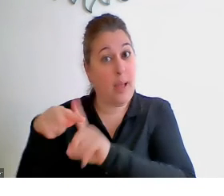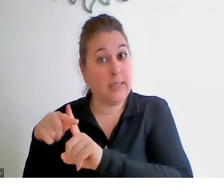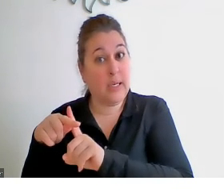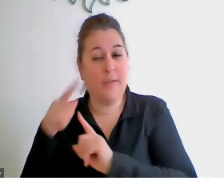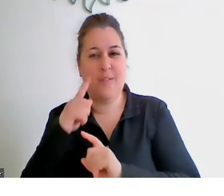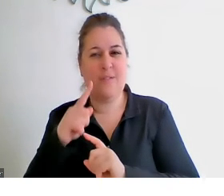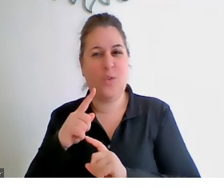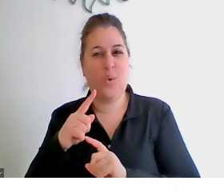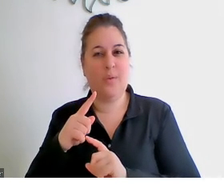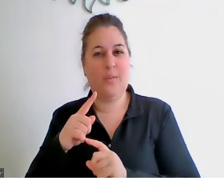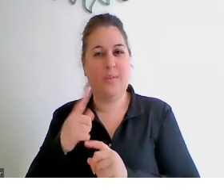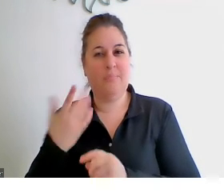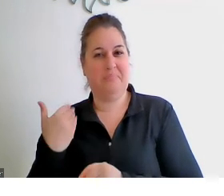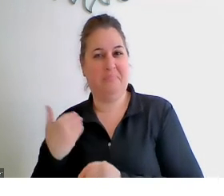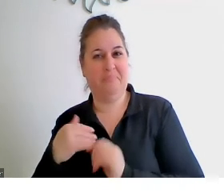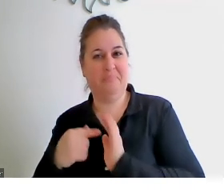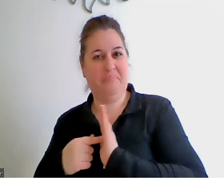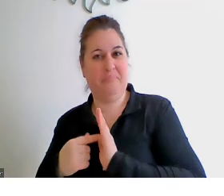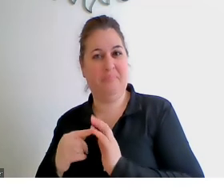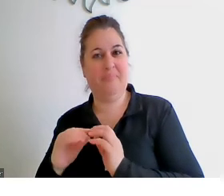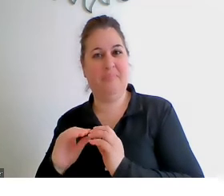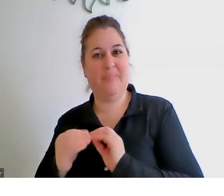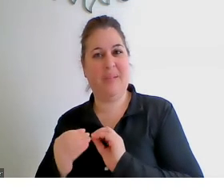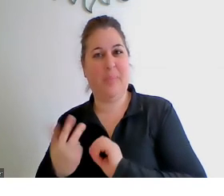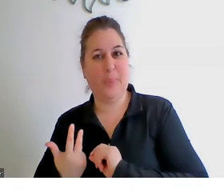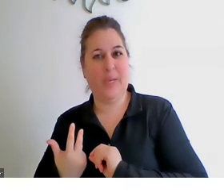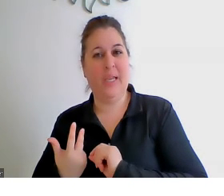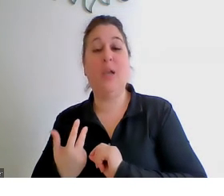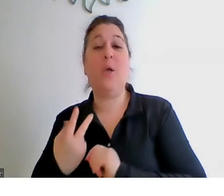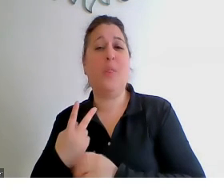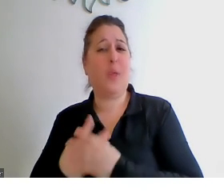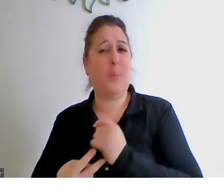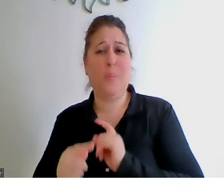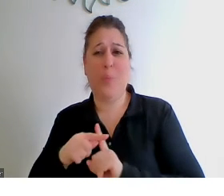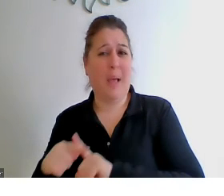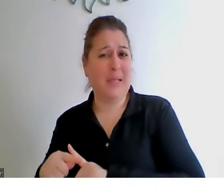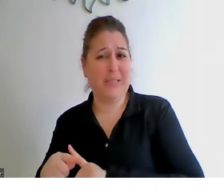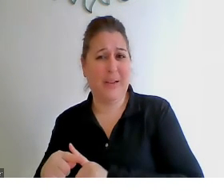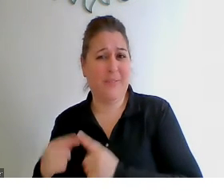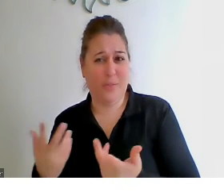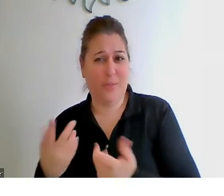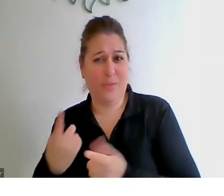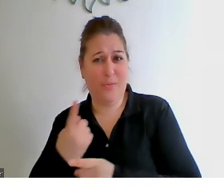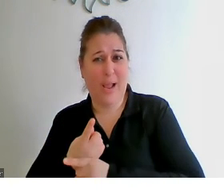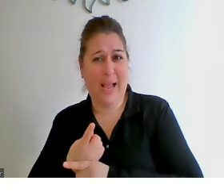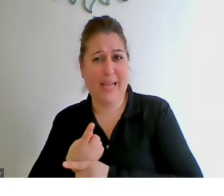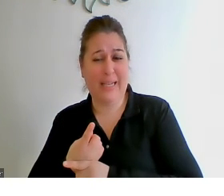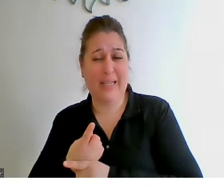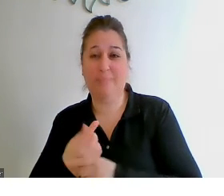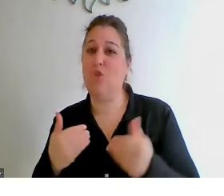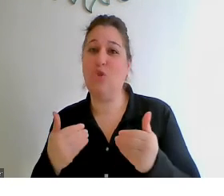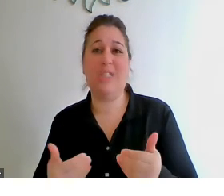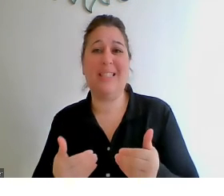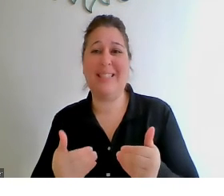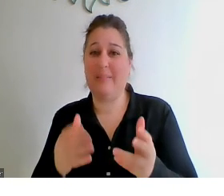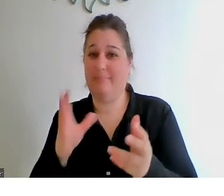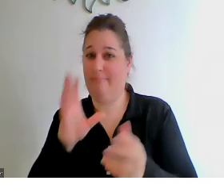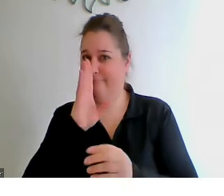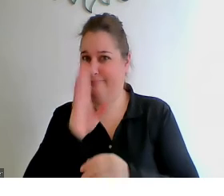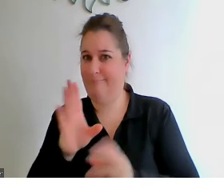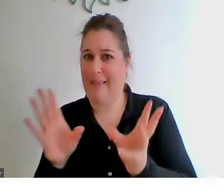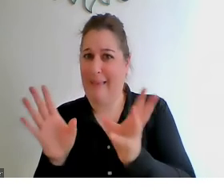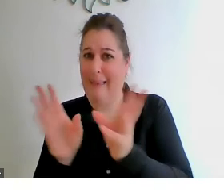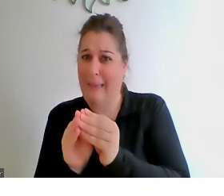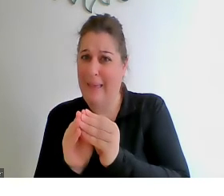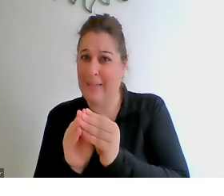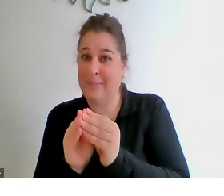they're the same sign. If they're both positive, like on example 3, they were both positives, then it's the